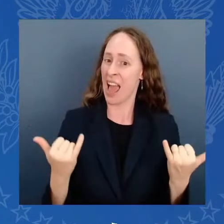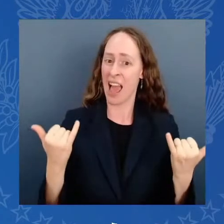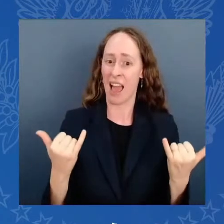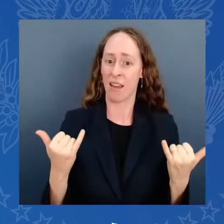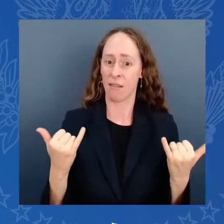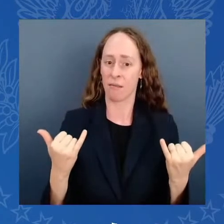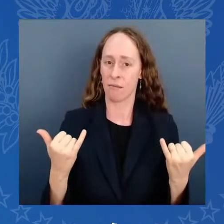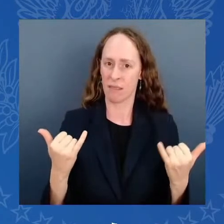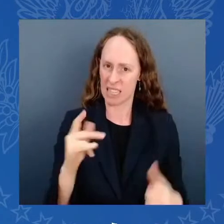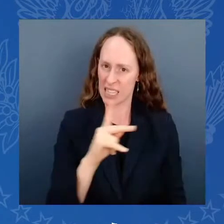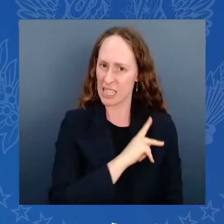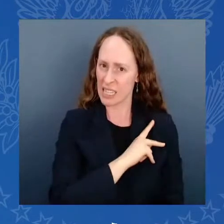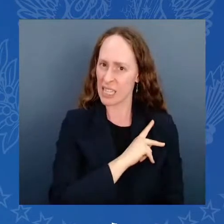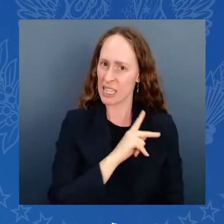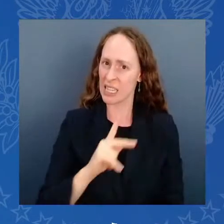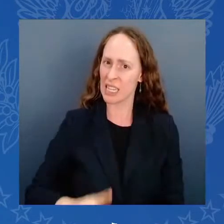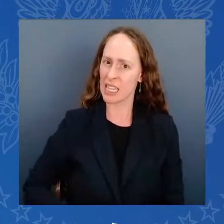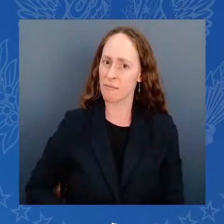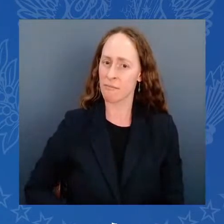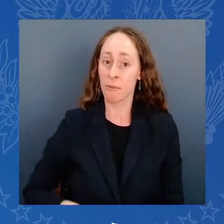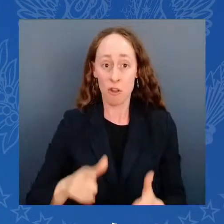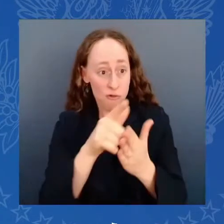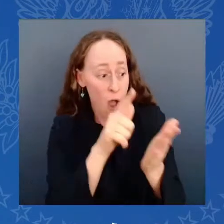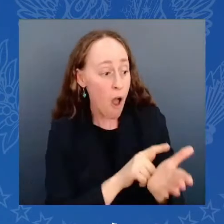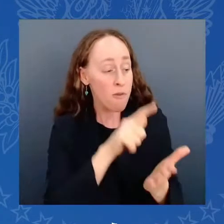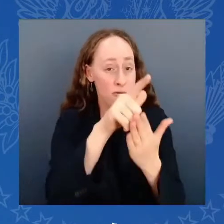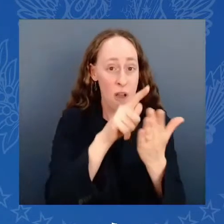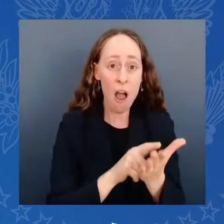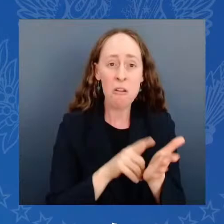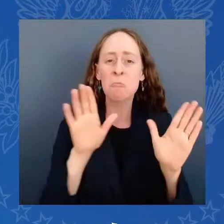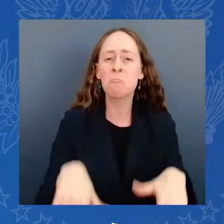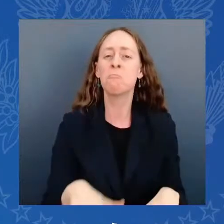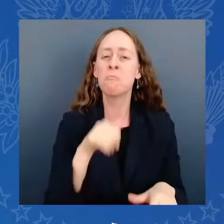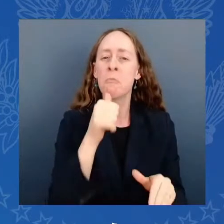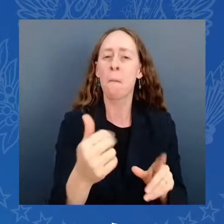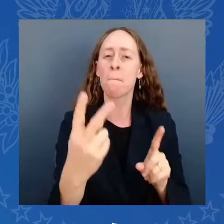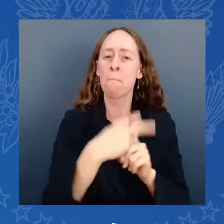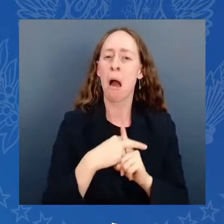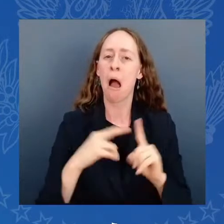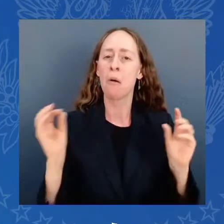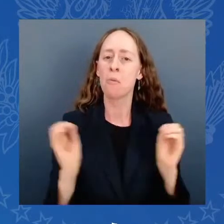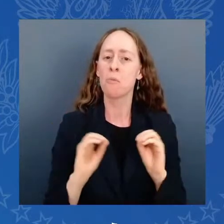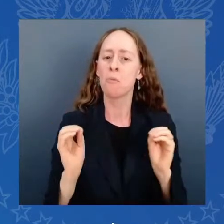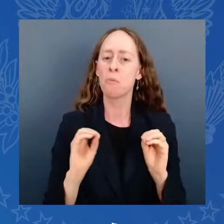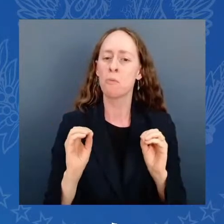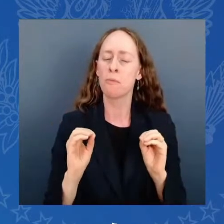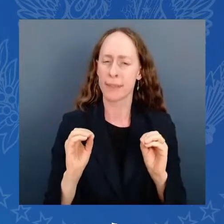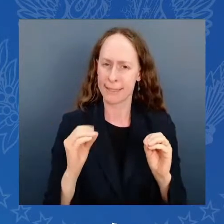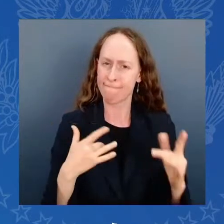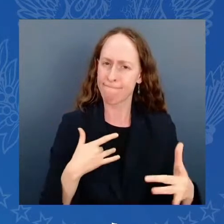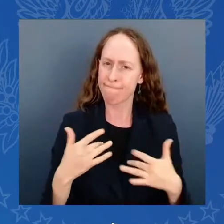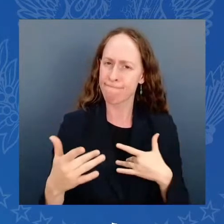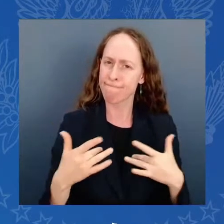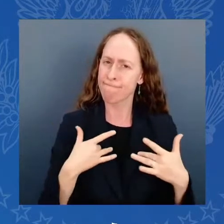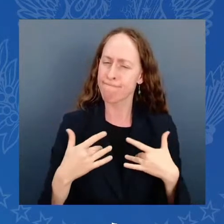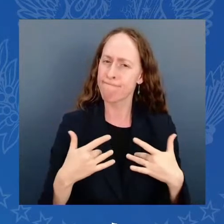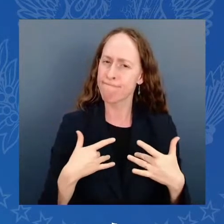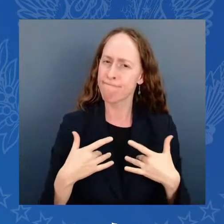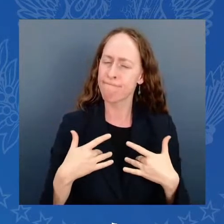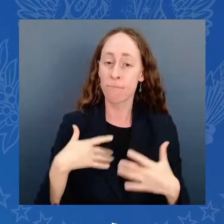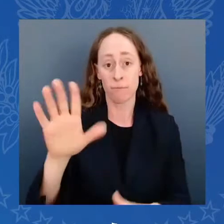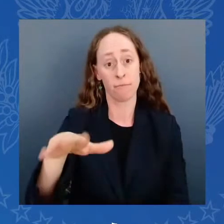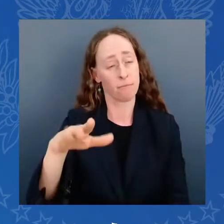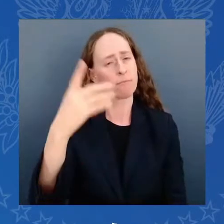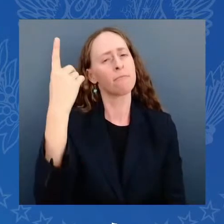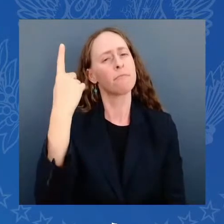Just what Justice Sotomayor wrote in her dissent. Folks, just imagine what a president could do